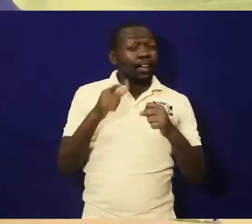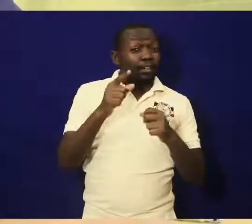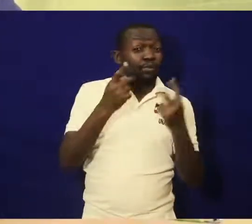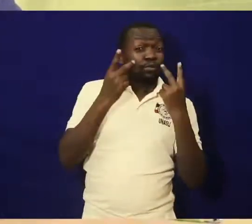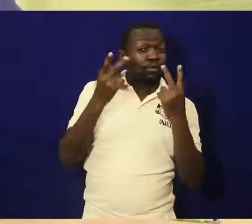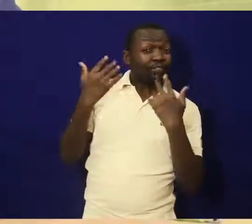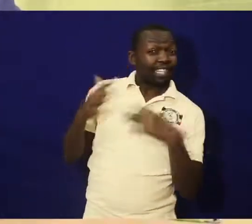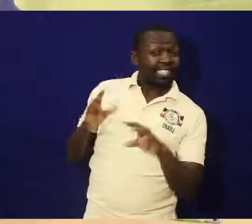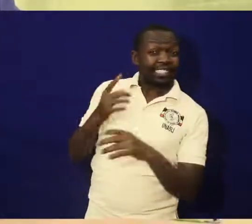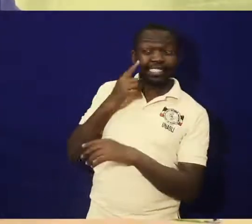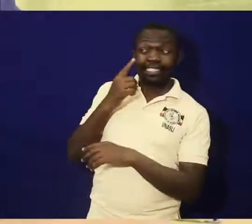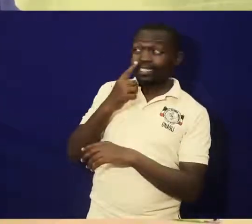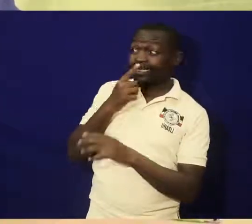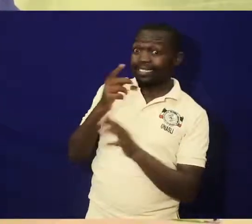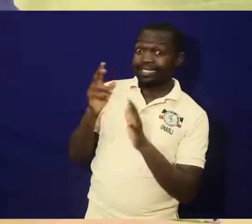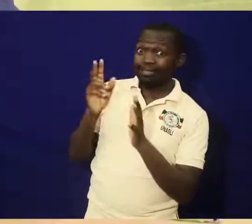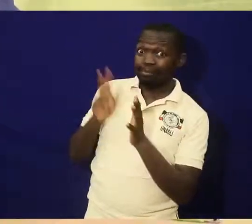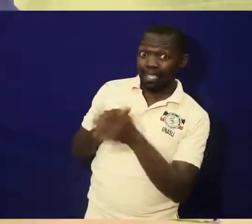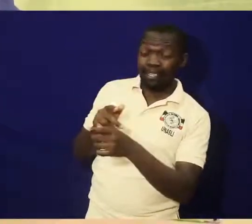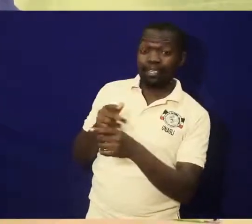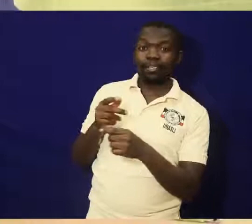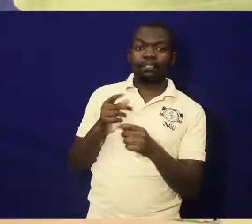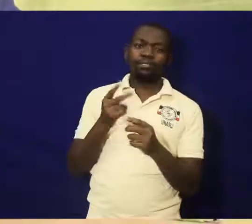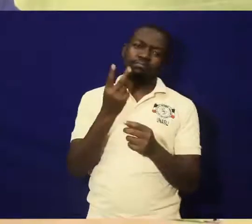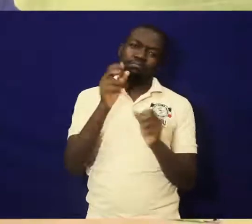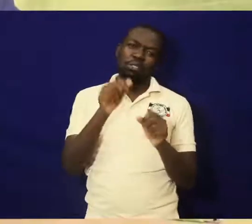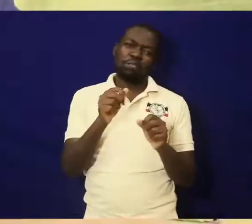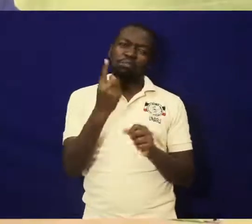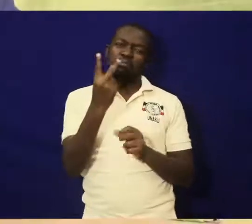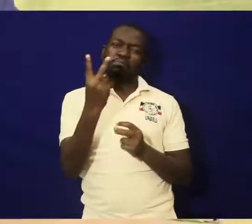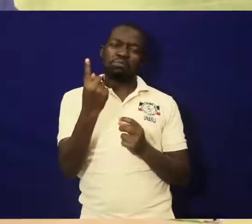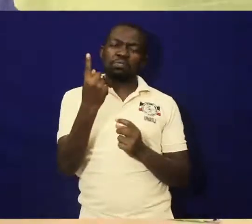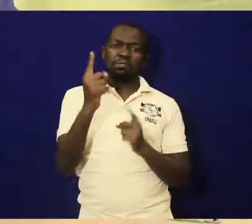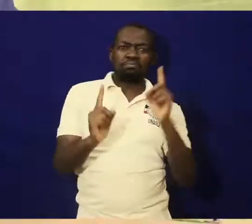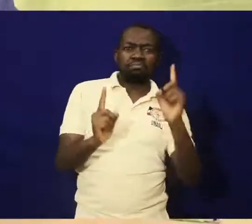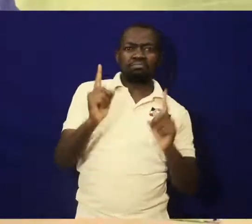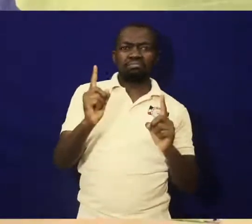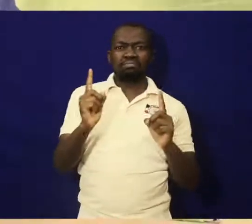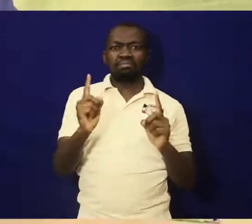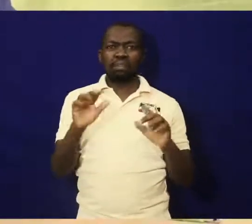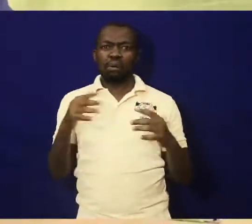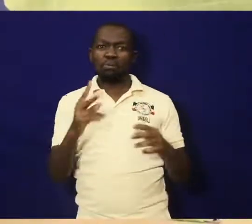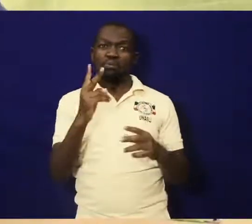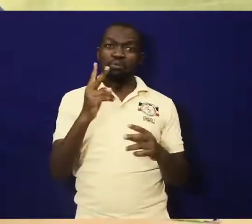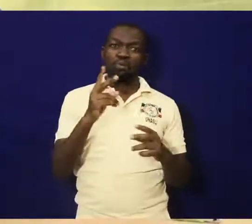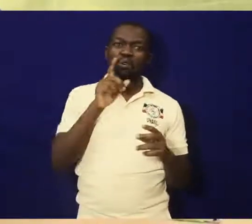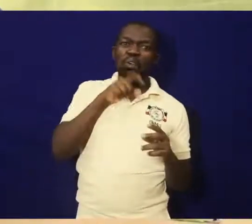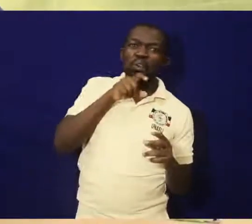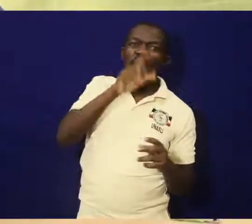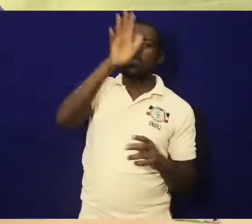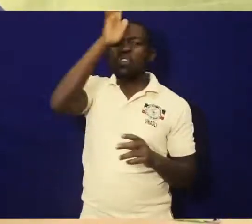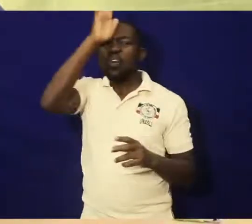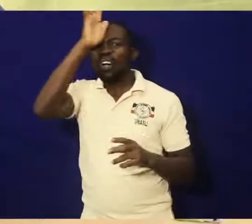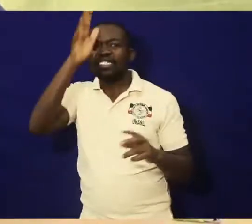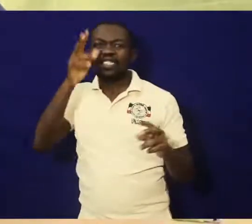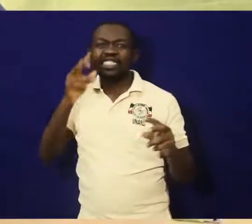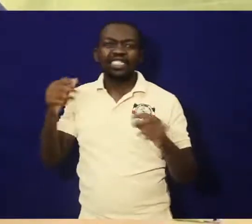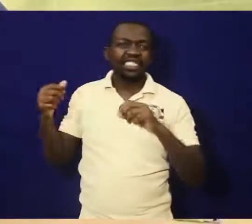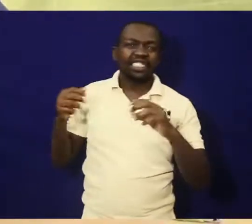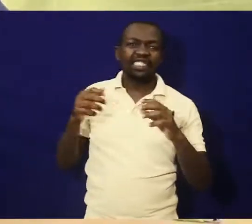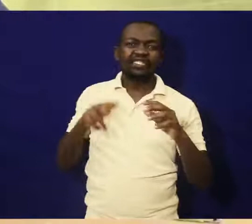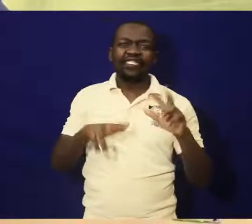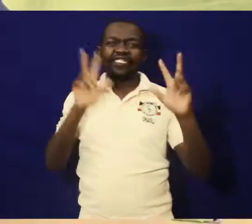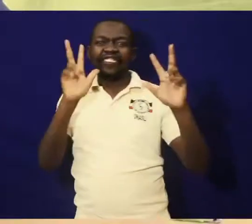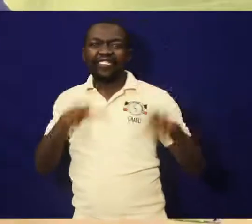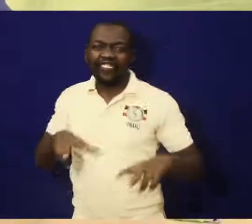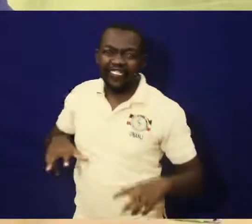witnessed was probably between two people or two cocks. I've ever seen